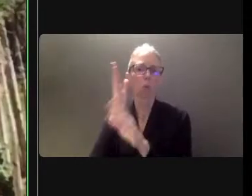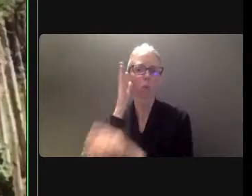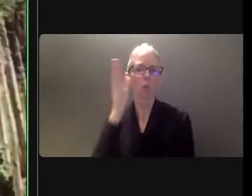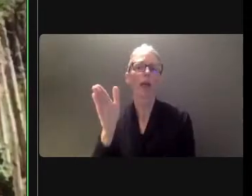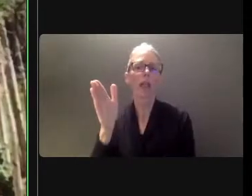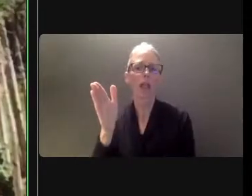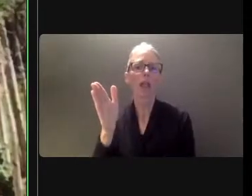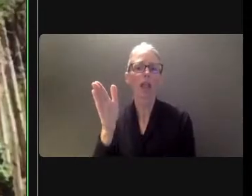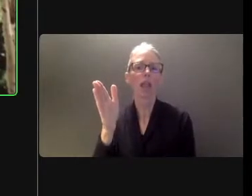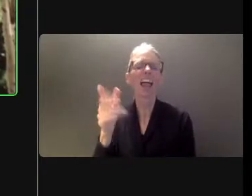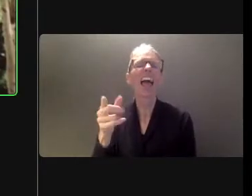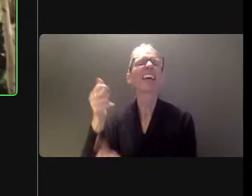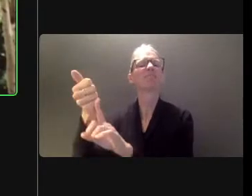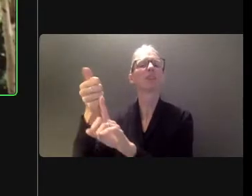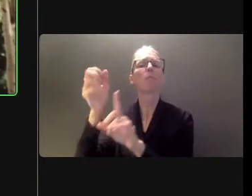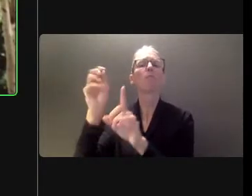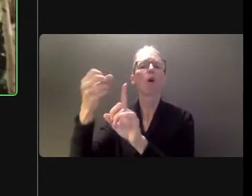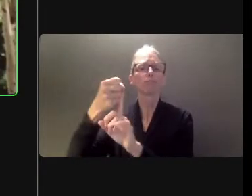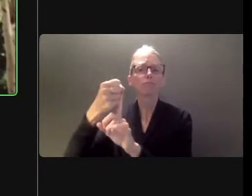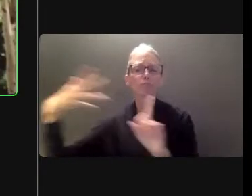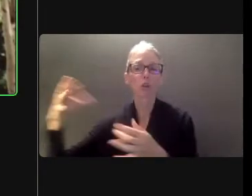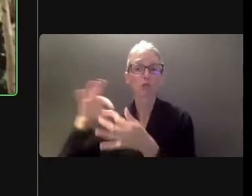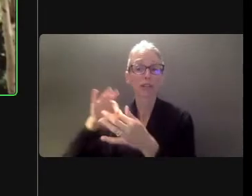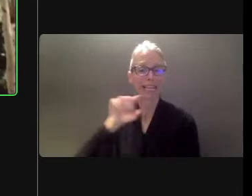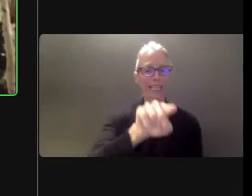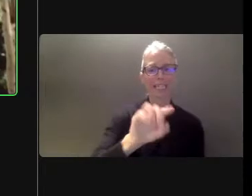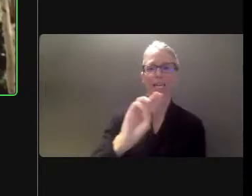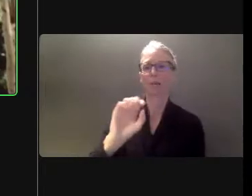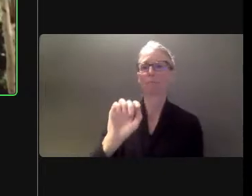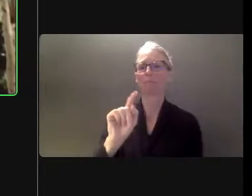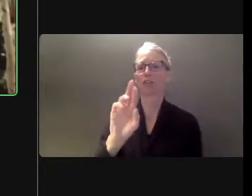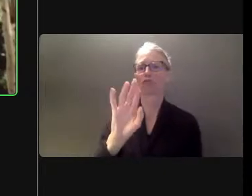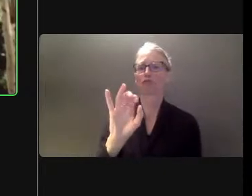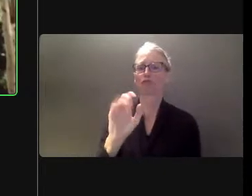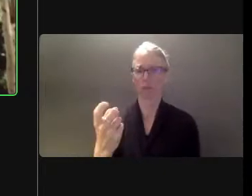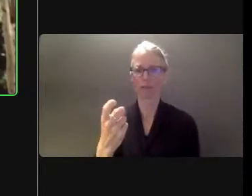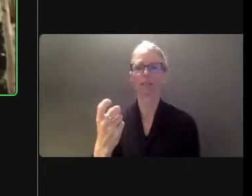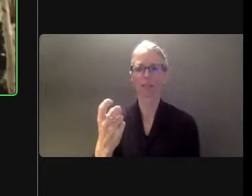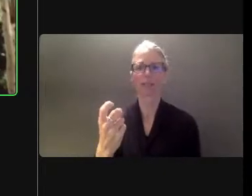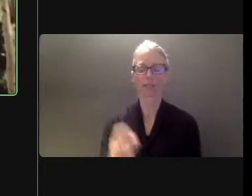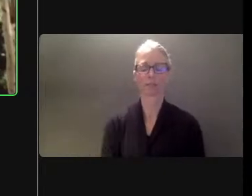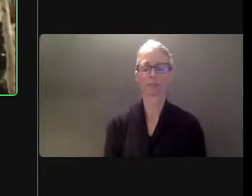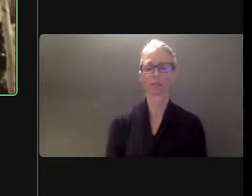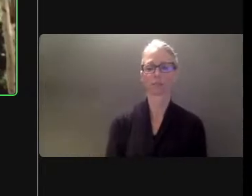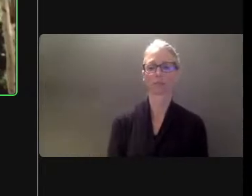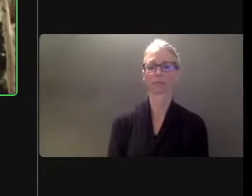this accessibility matrix is, and also more information about our projects.